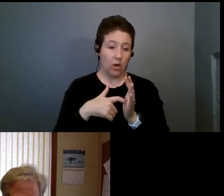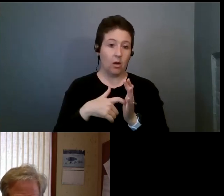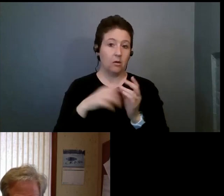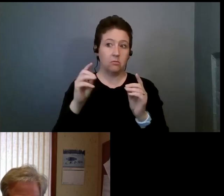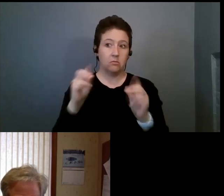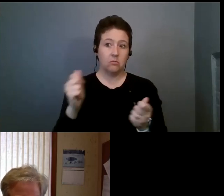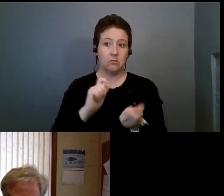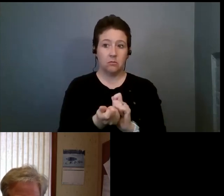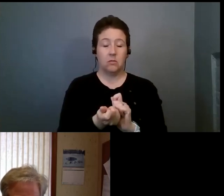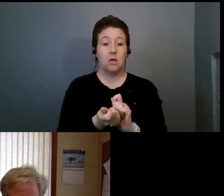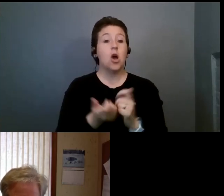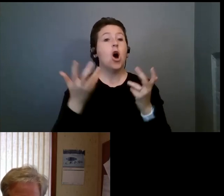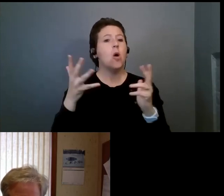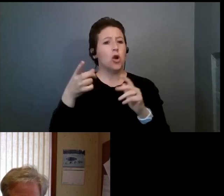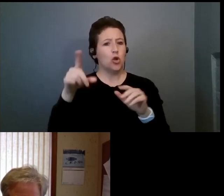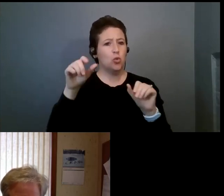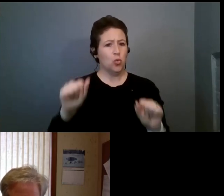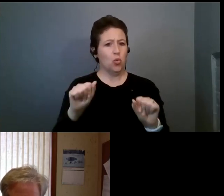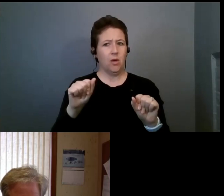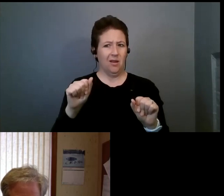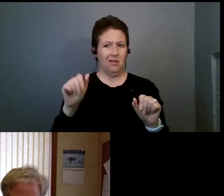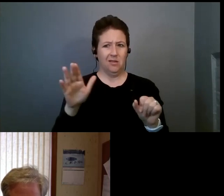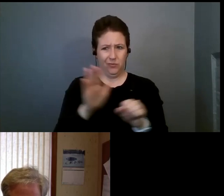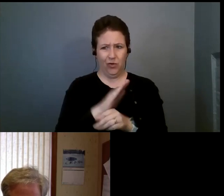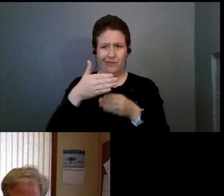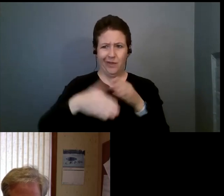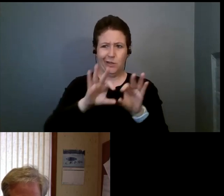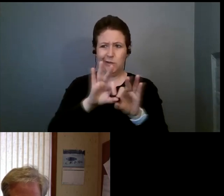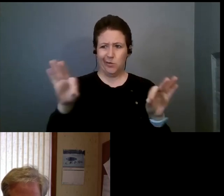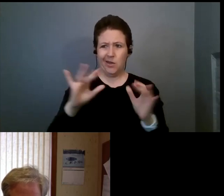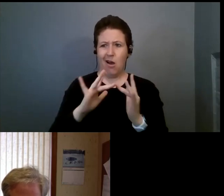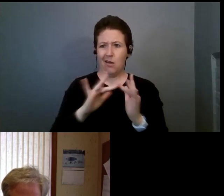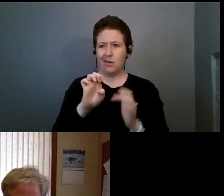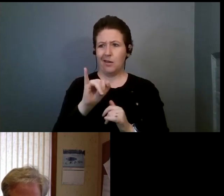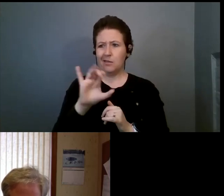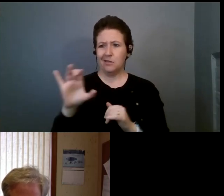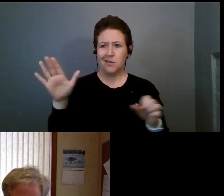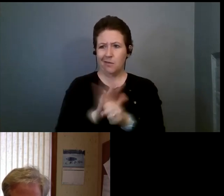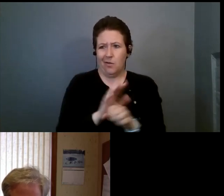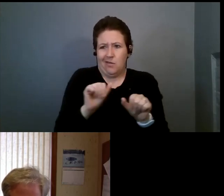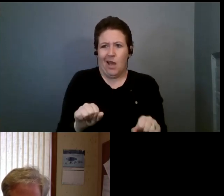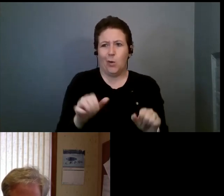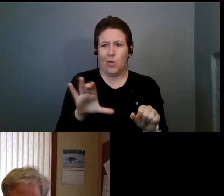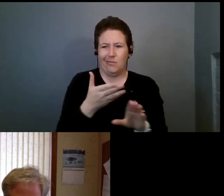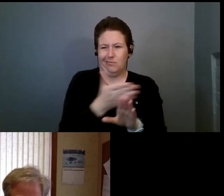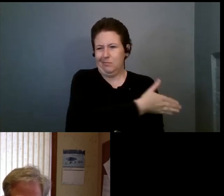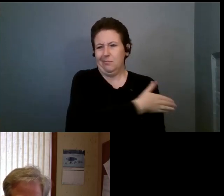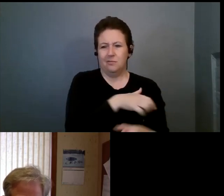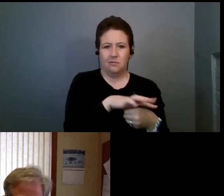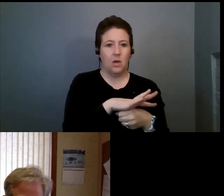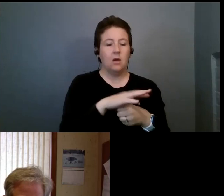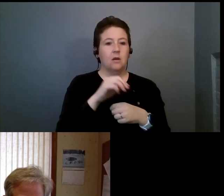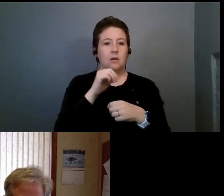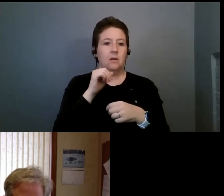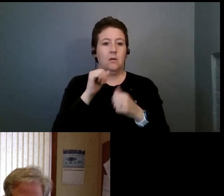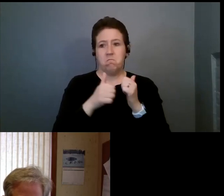Already you can earn a degree at EICC online completely, and that wouldn't be hard in most of